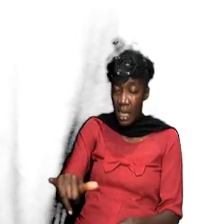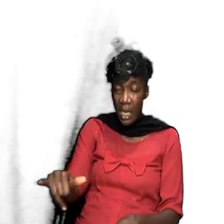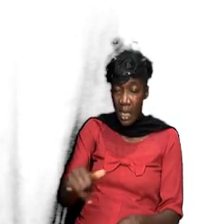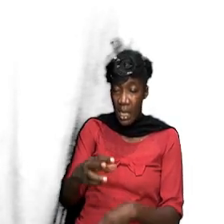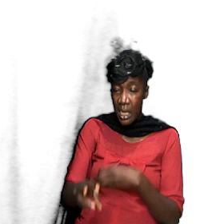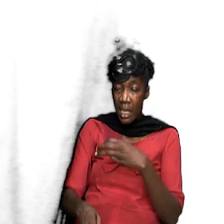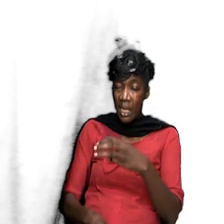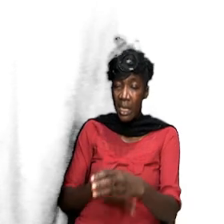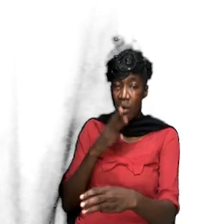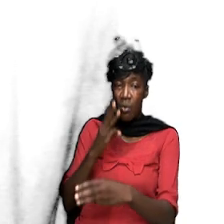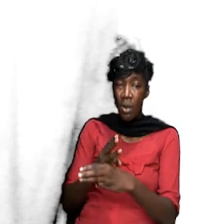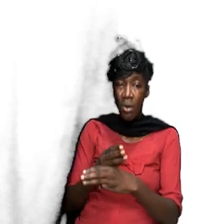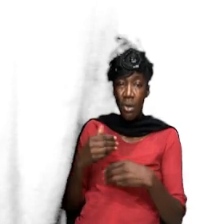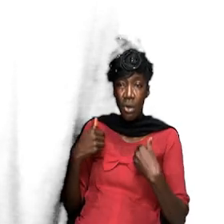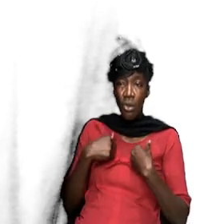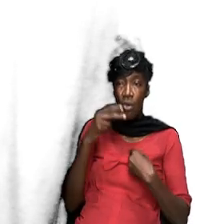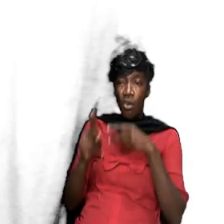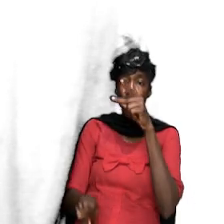Young